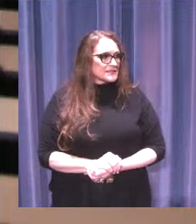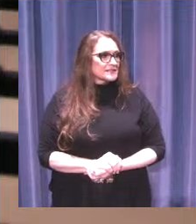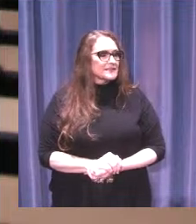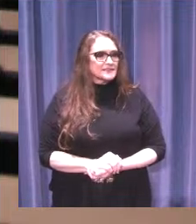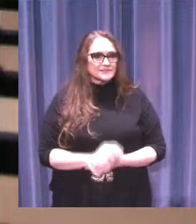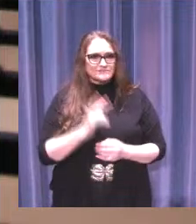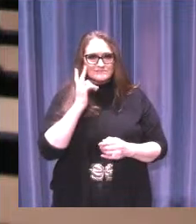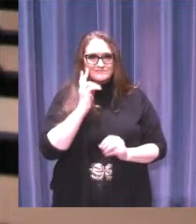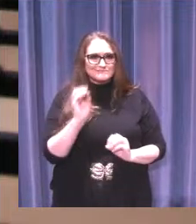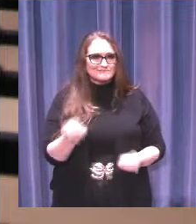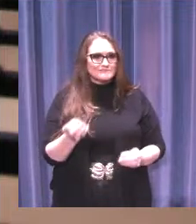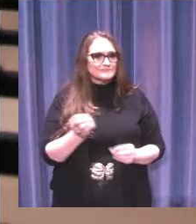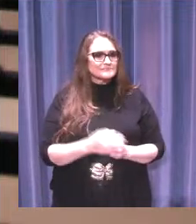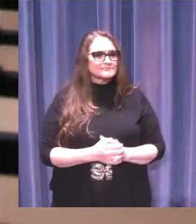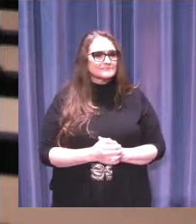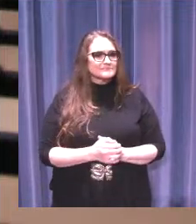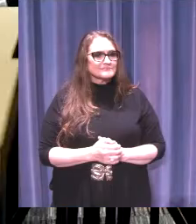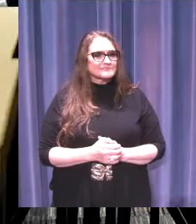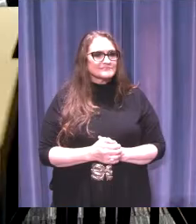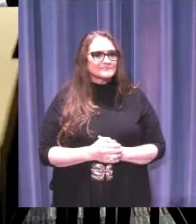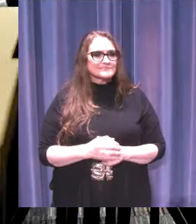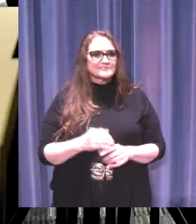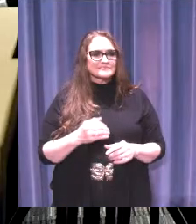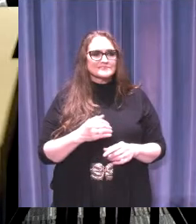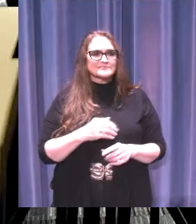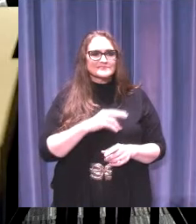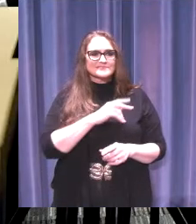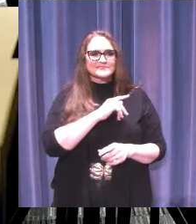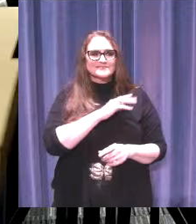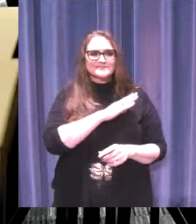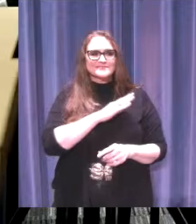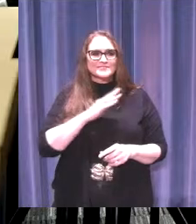Seeing none, would you, Trustee Couch?